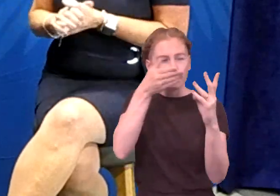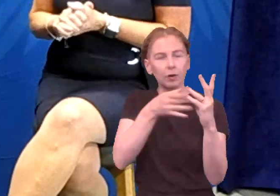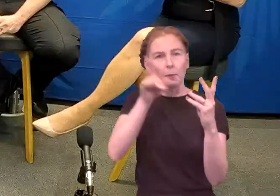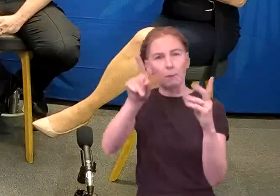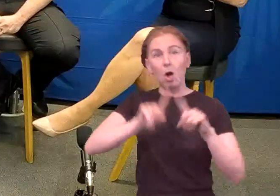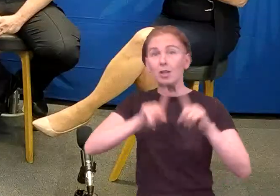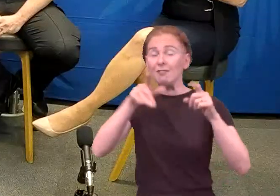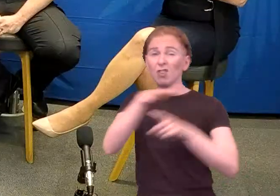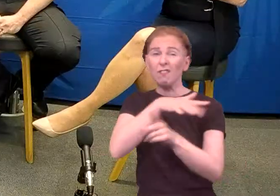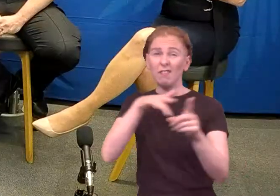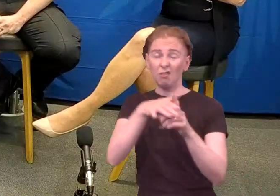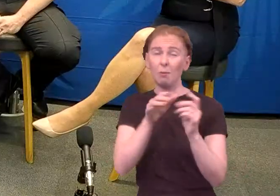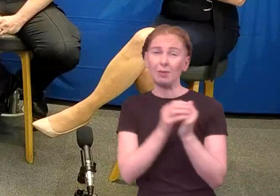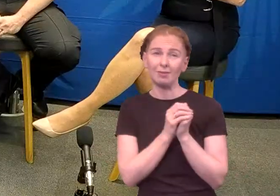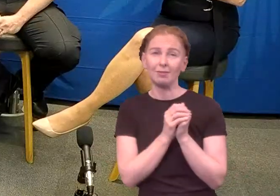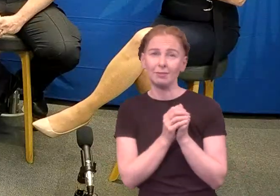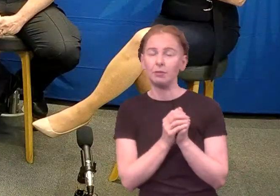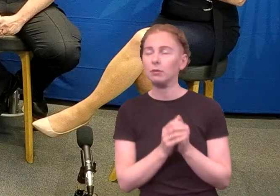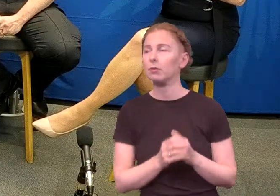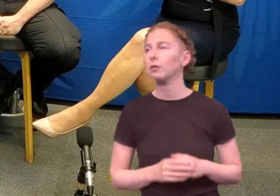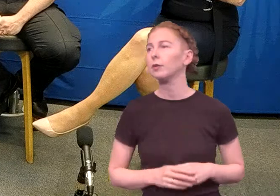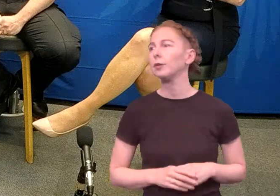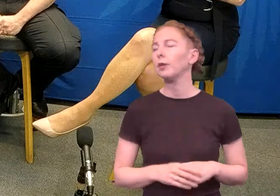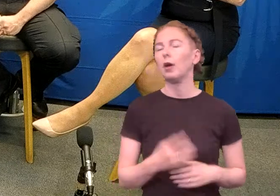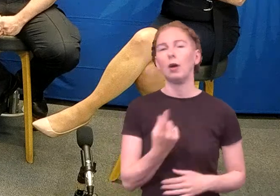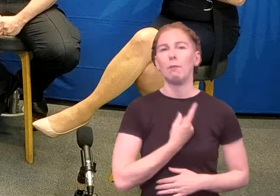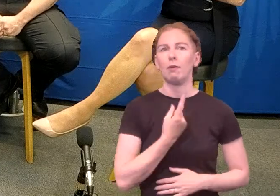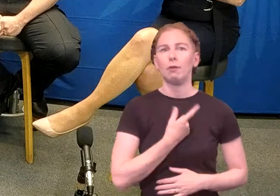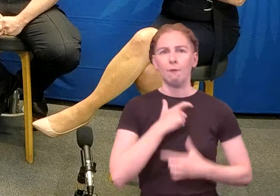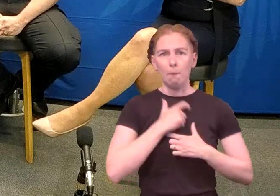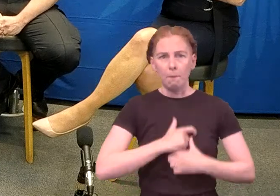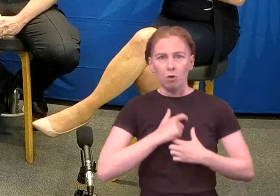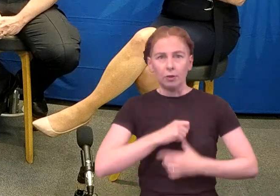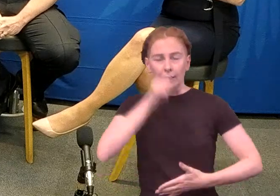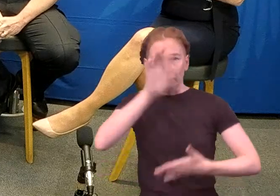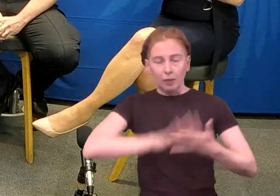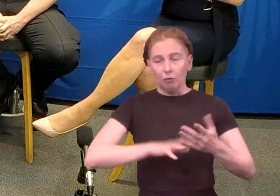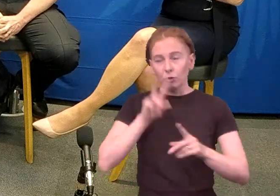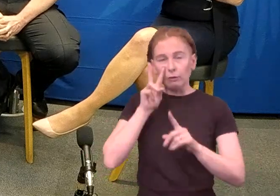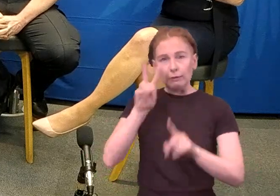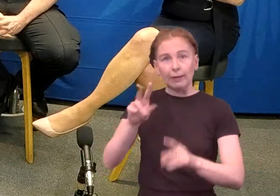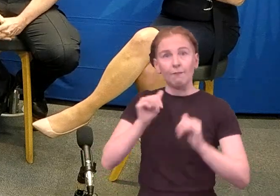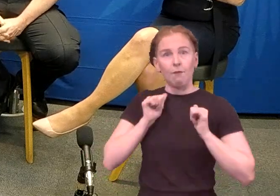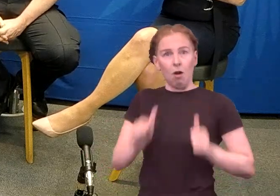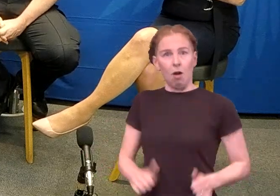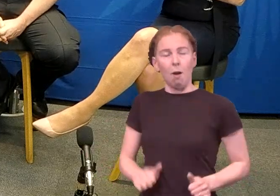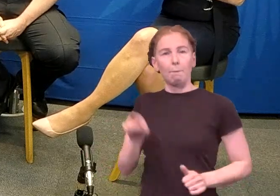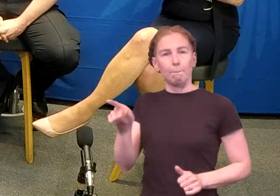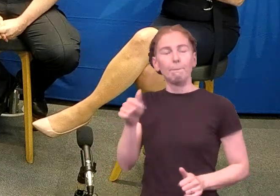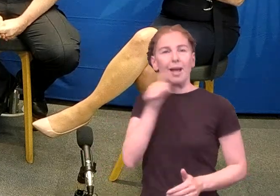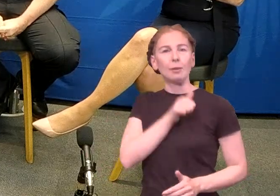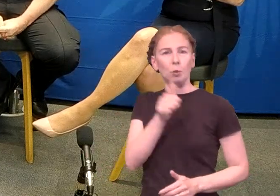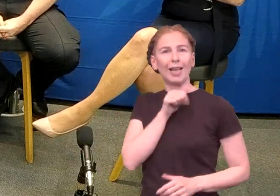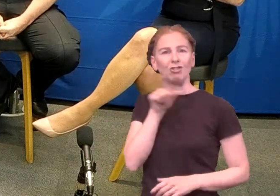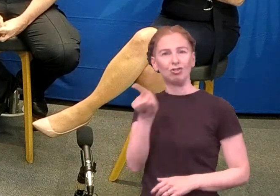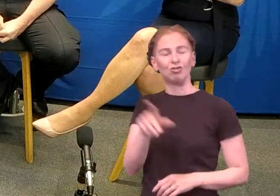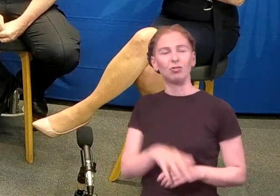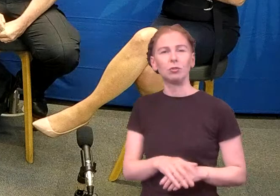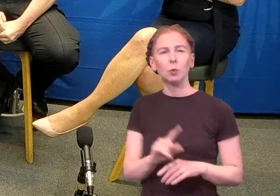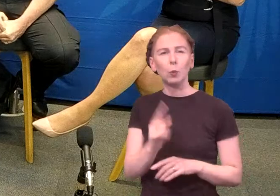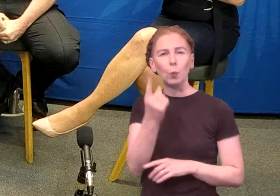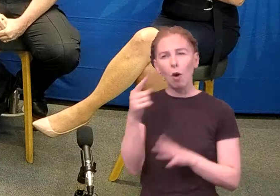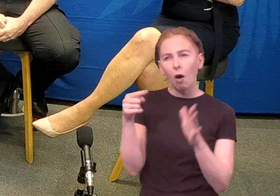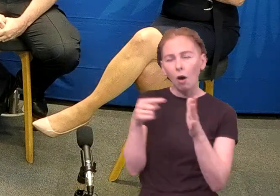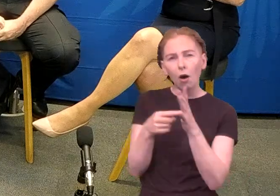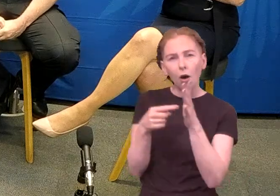exploitation. Yeah, and I would say I have personal experience of it in relation to agriculture exploitation. Yeah. One of the key things for me was very